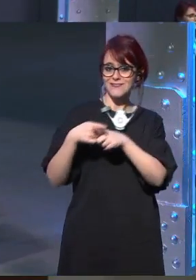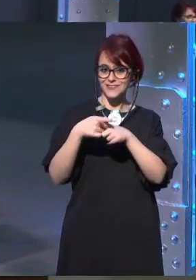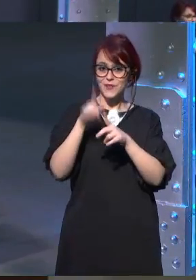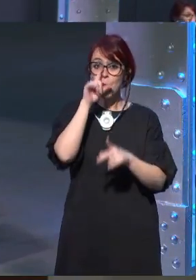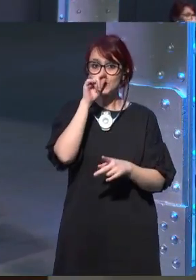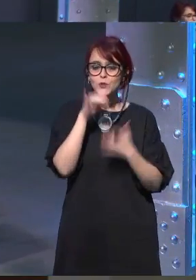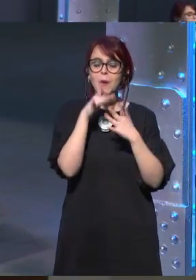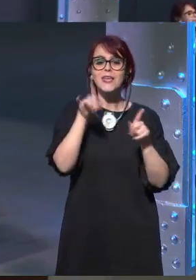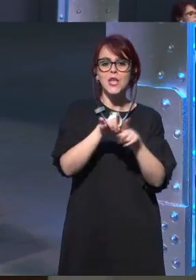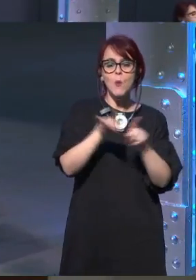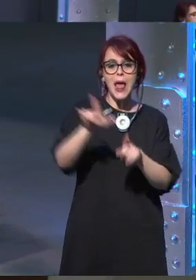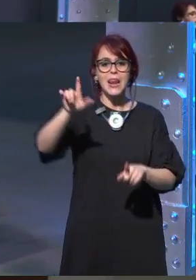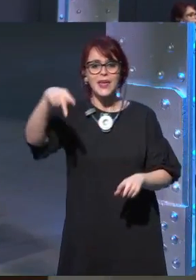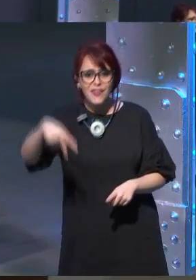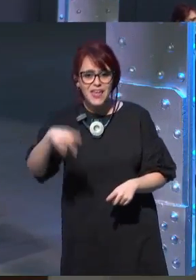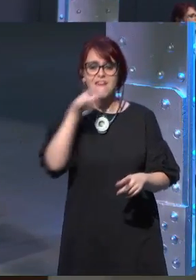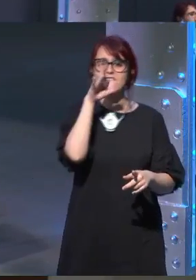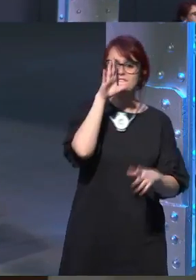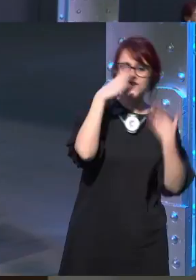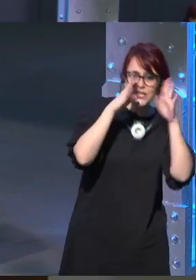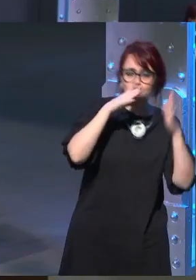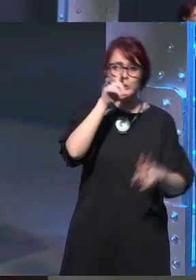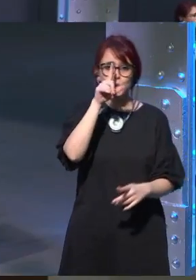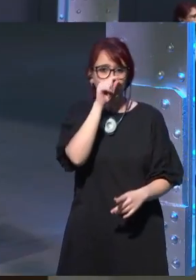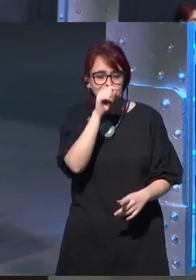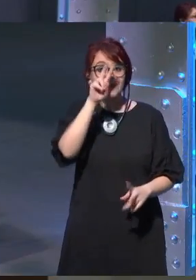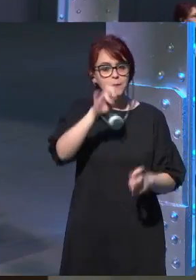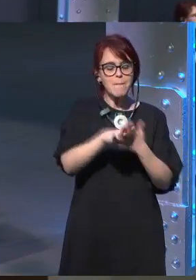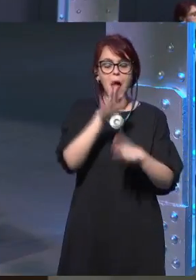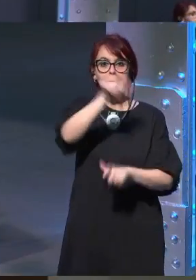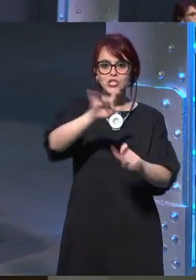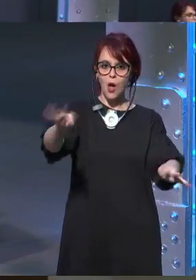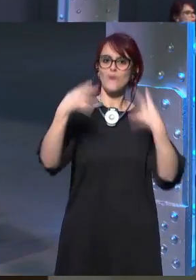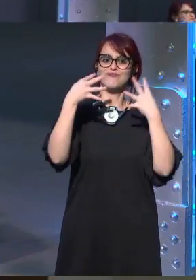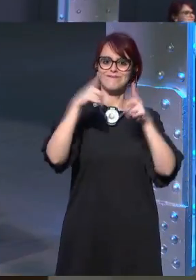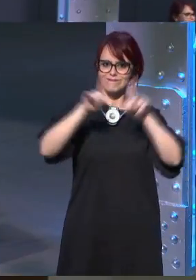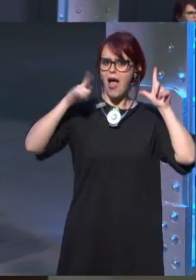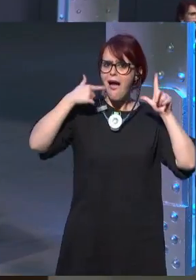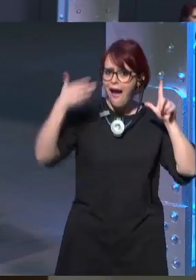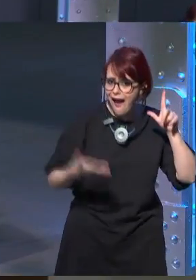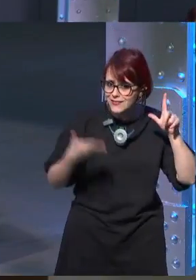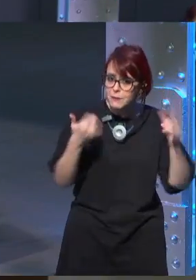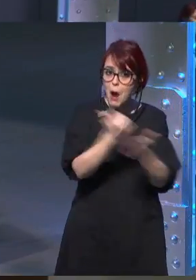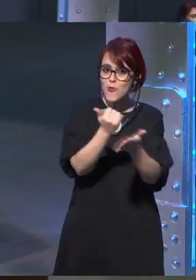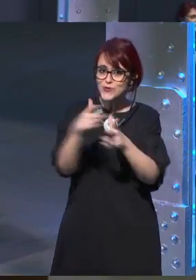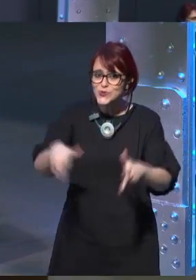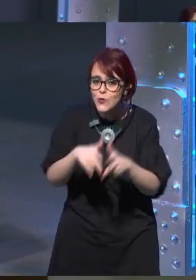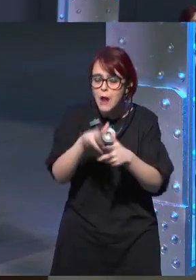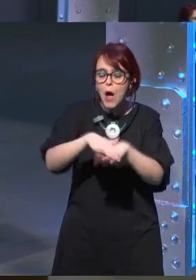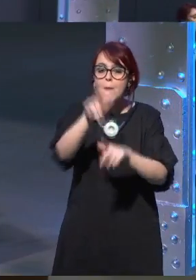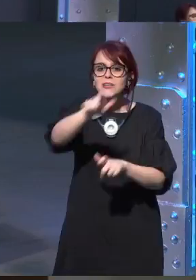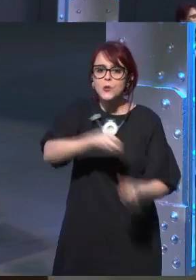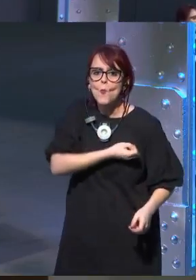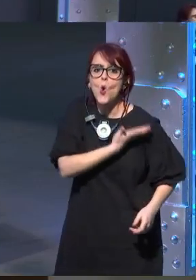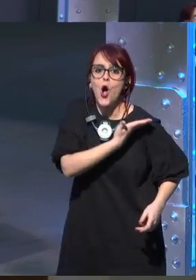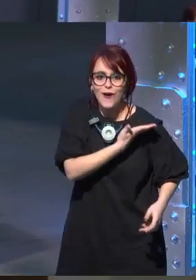Twitter feed, Facebook, LinkedIn, wherever, knows you were here talking about this subject today. Social proof of your passions,